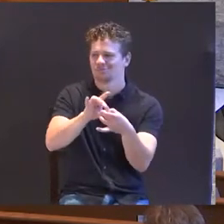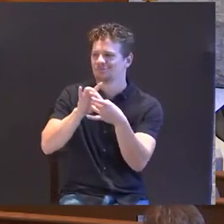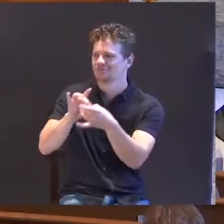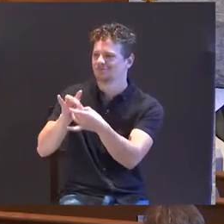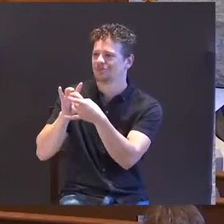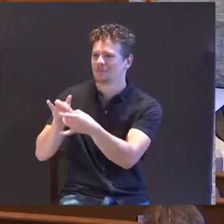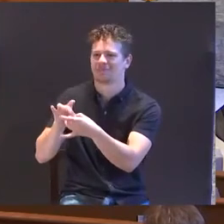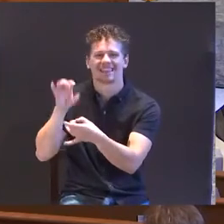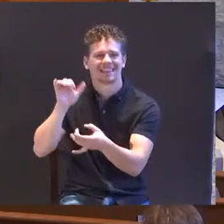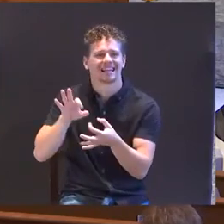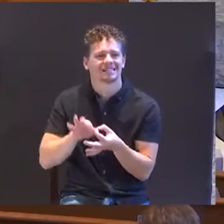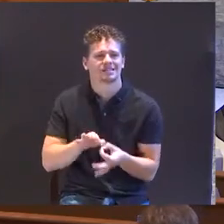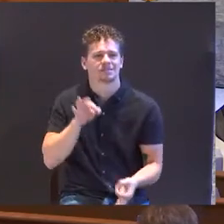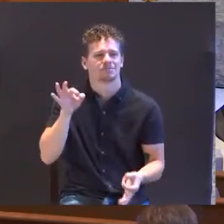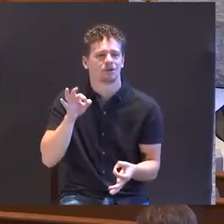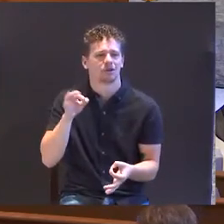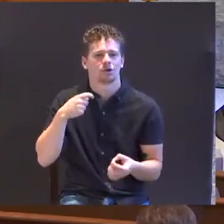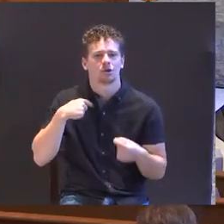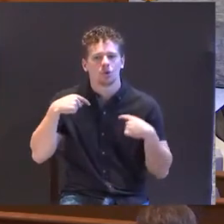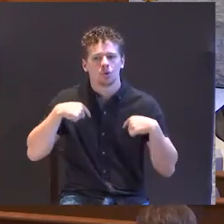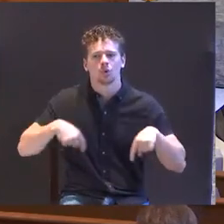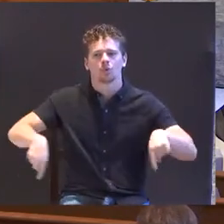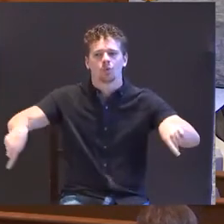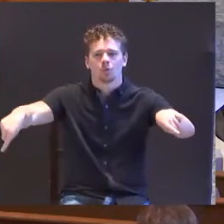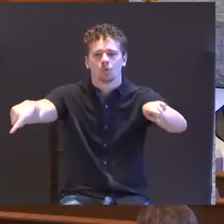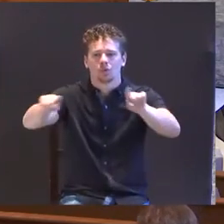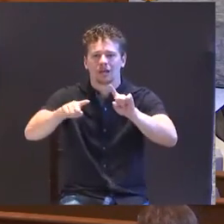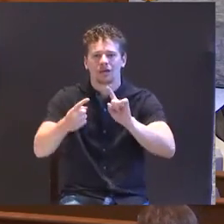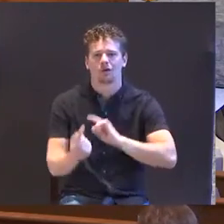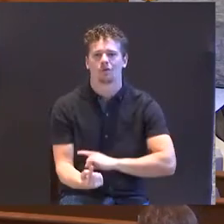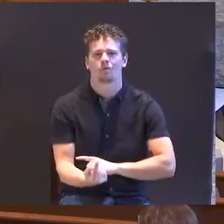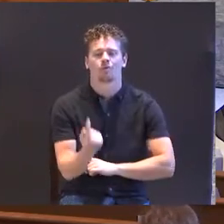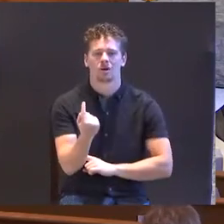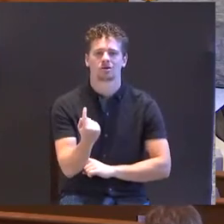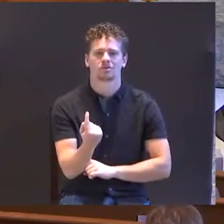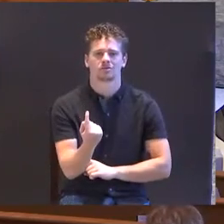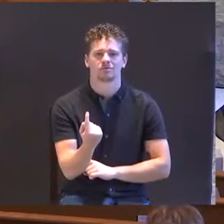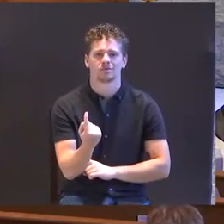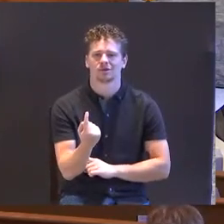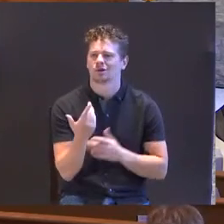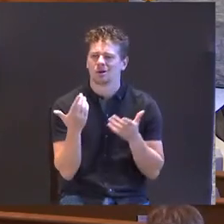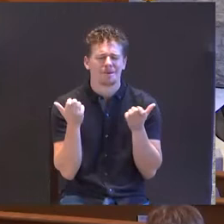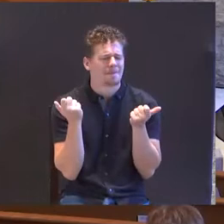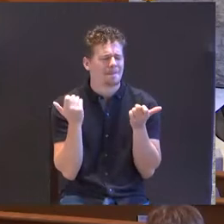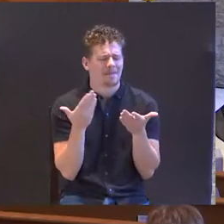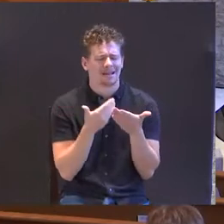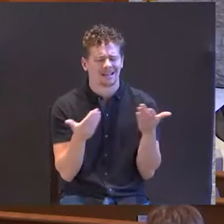one with it. So many things happened this past week. You know, I